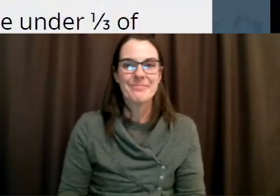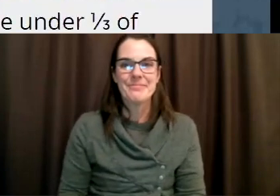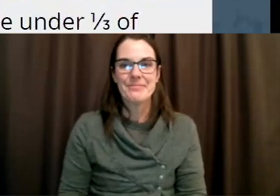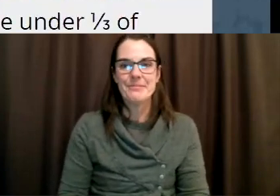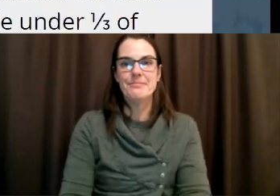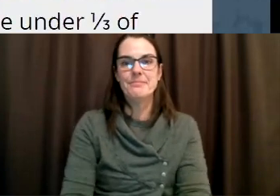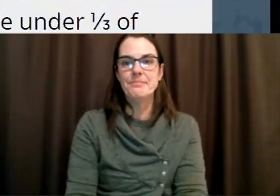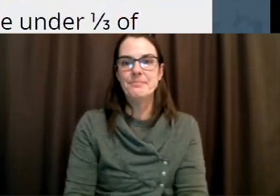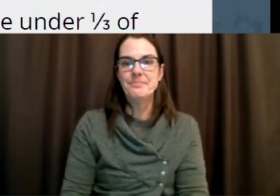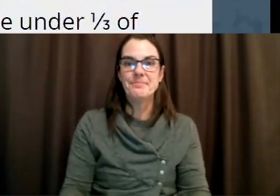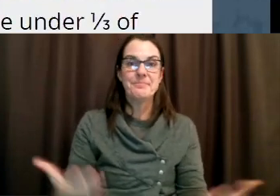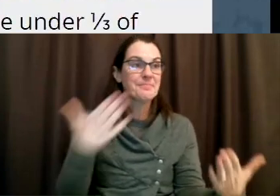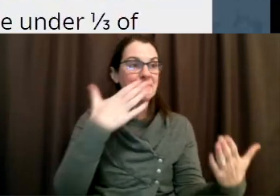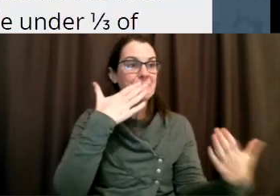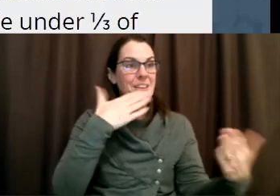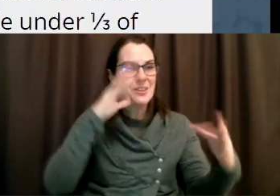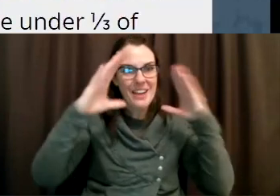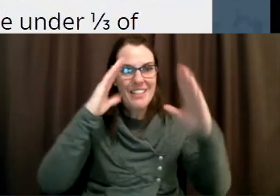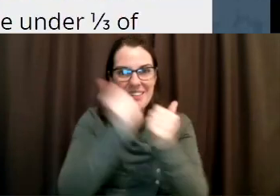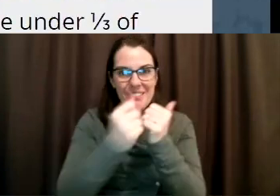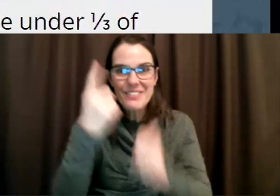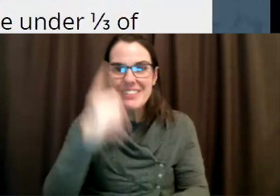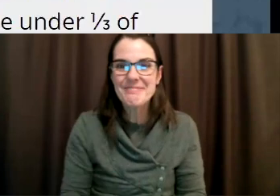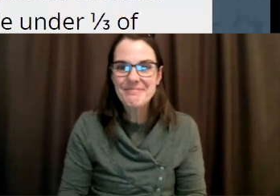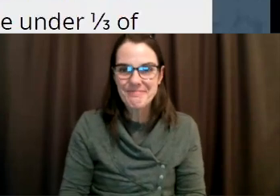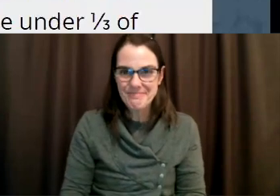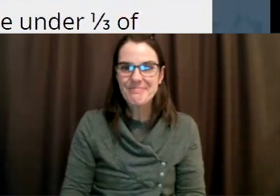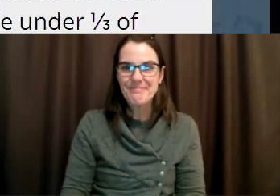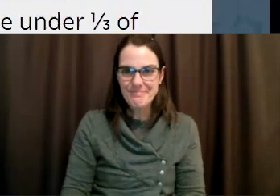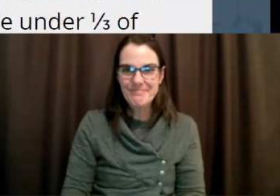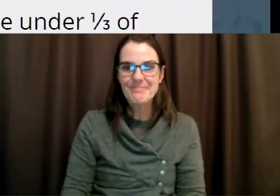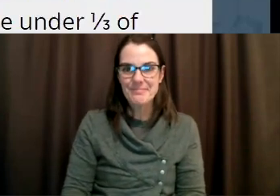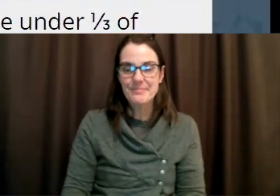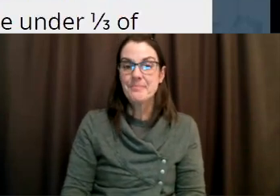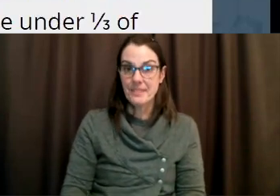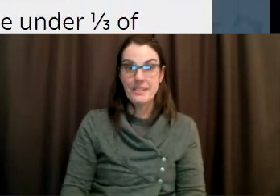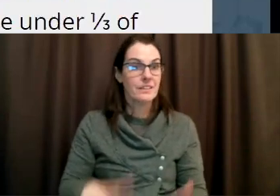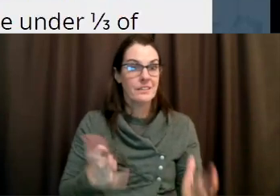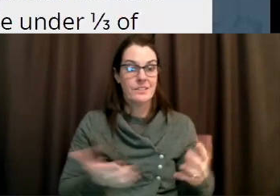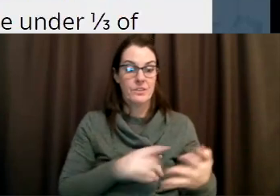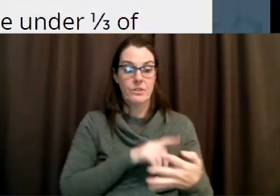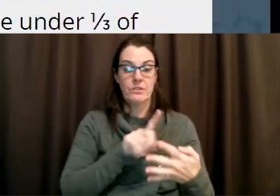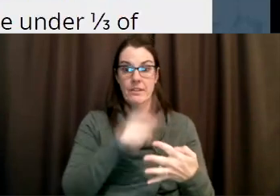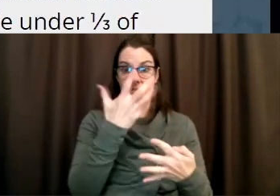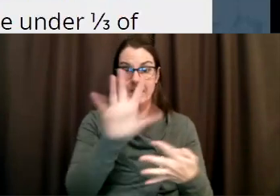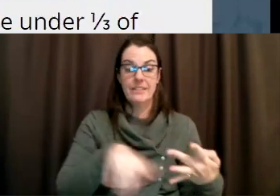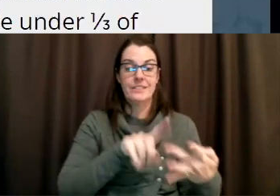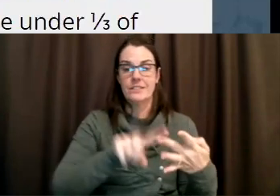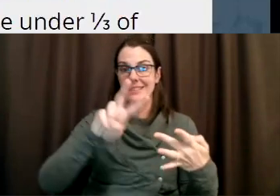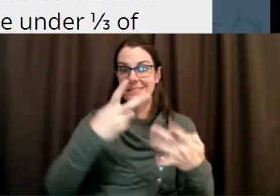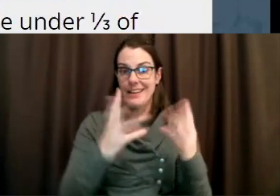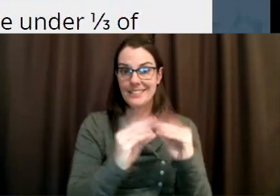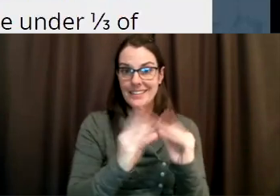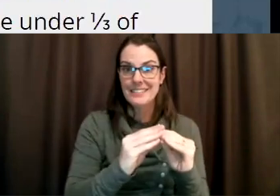Thanks, Emery. Hi, everyone. This is the second session, so a lot of you are seeing us now for the